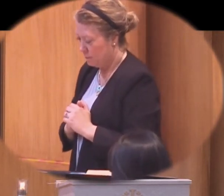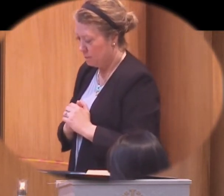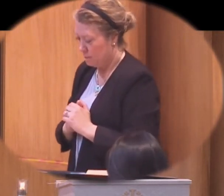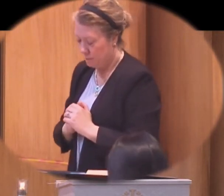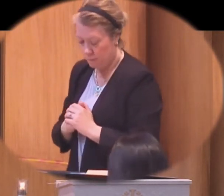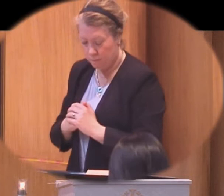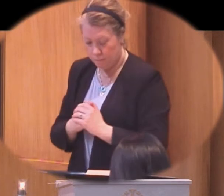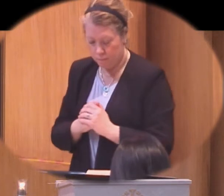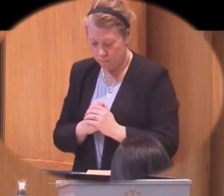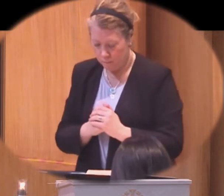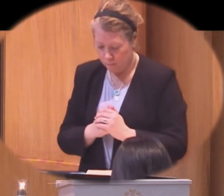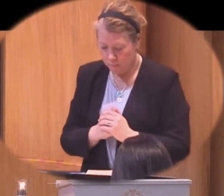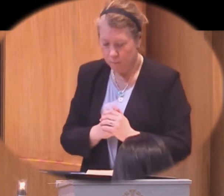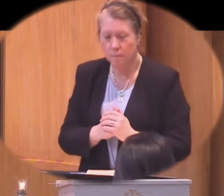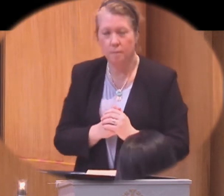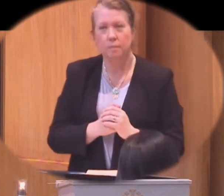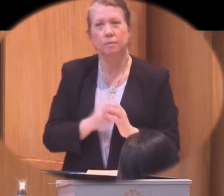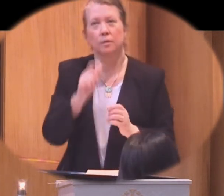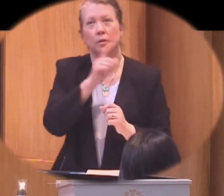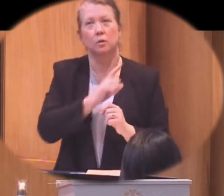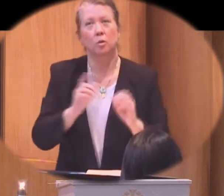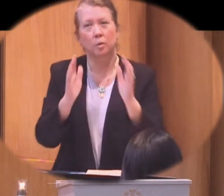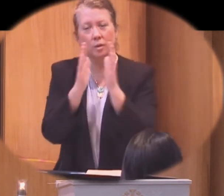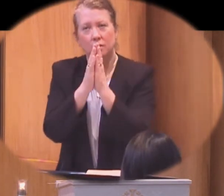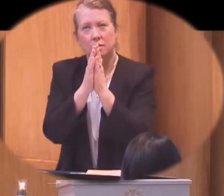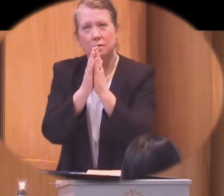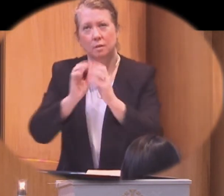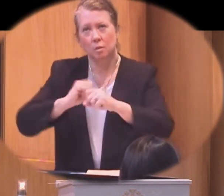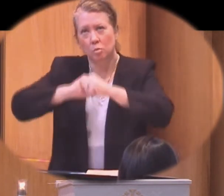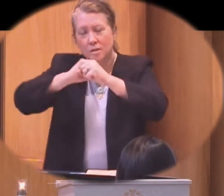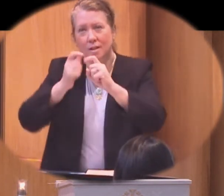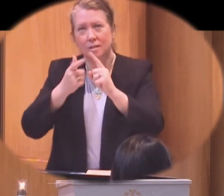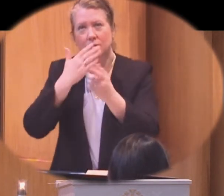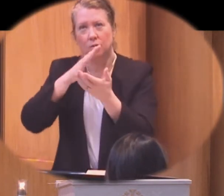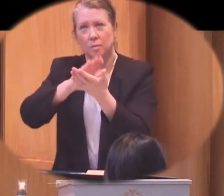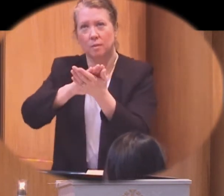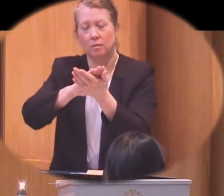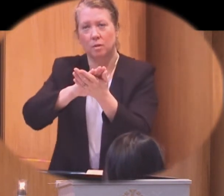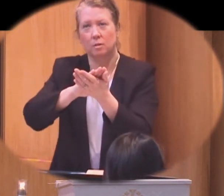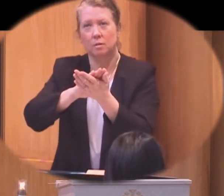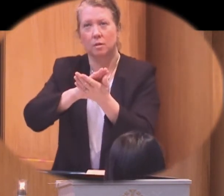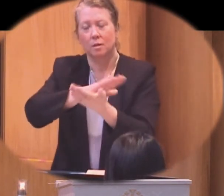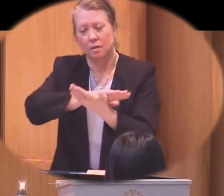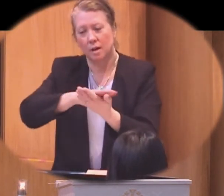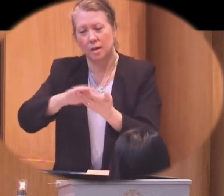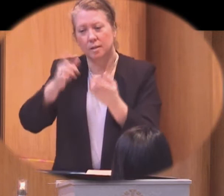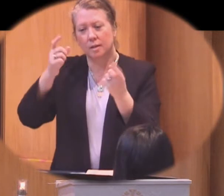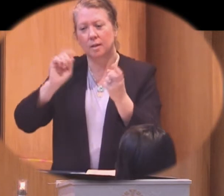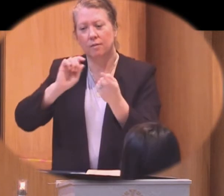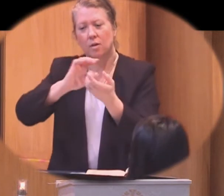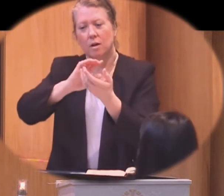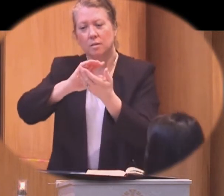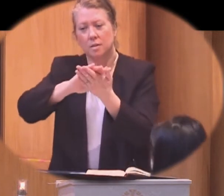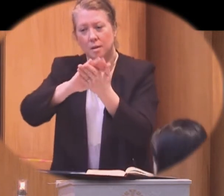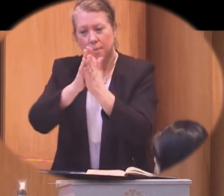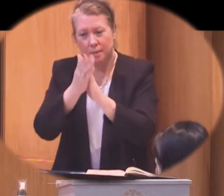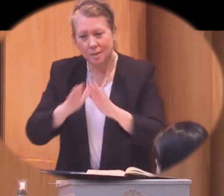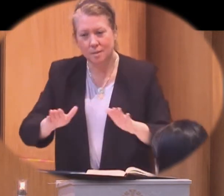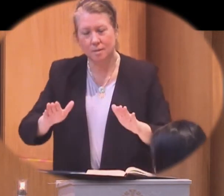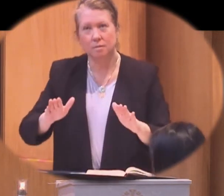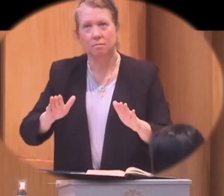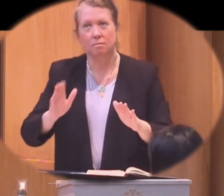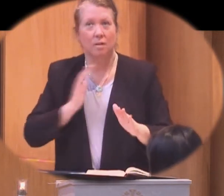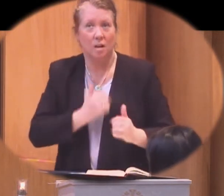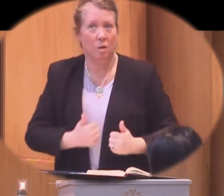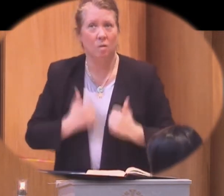from evil. Deliver us, Lord, we pray, from every evil. Graciously grant peace in our days,